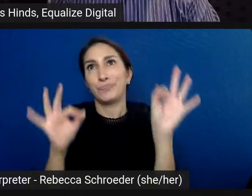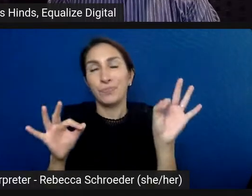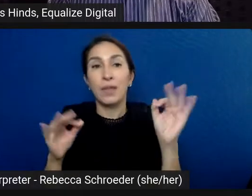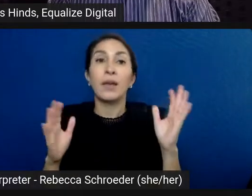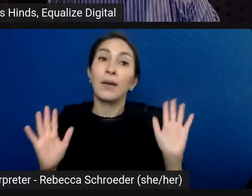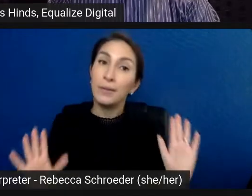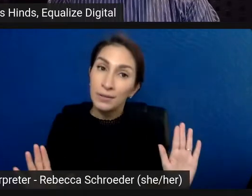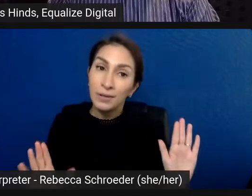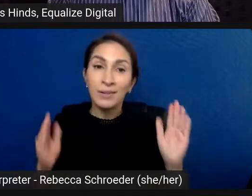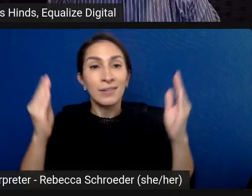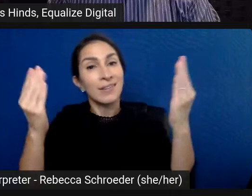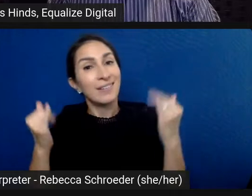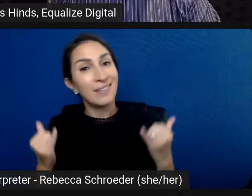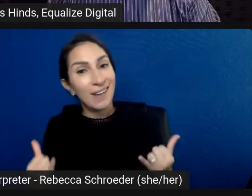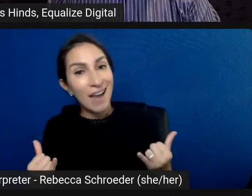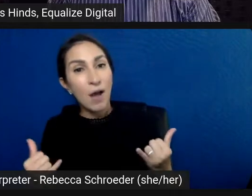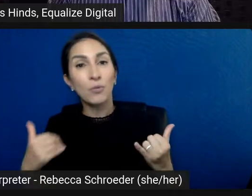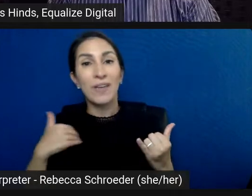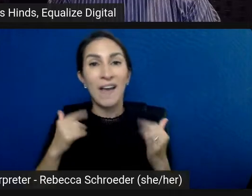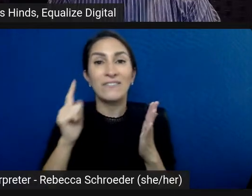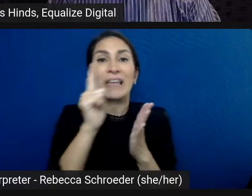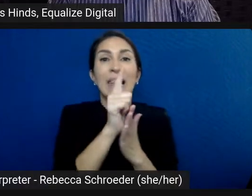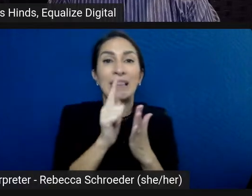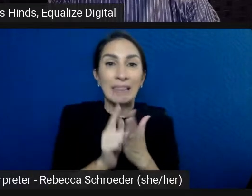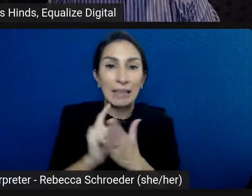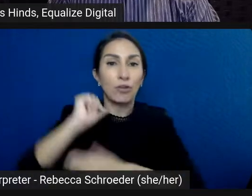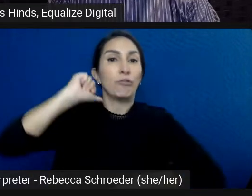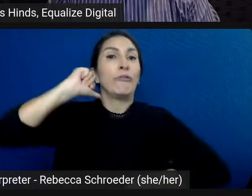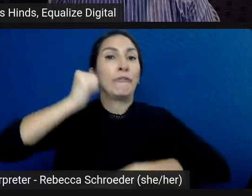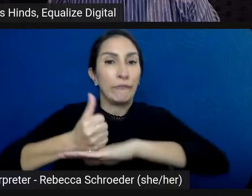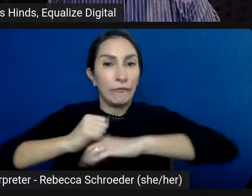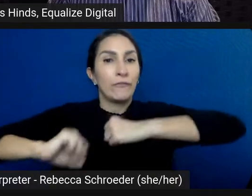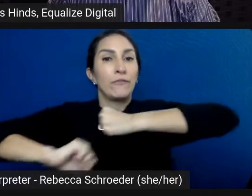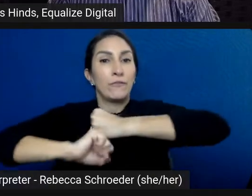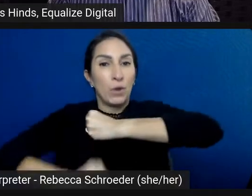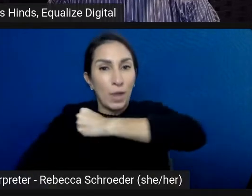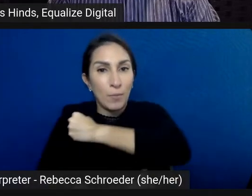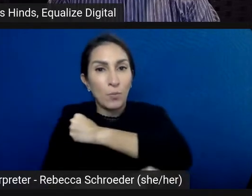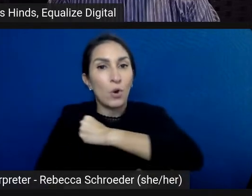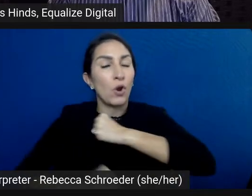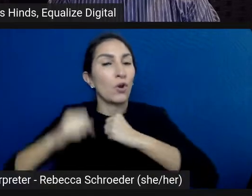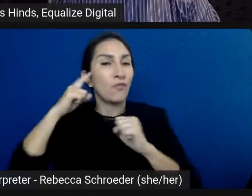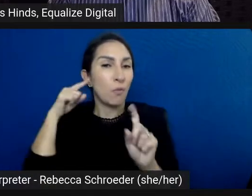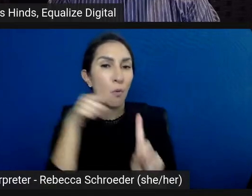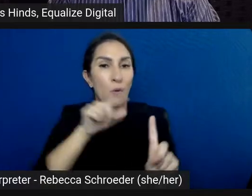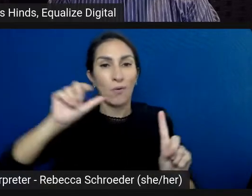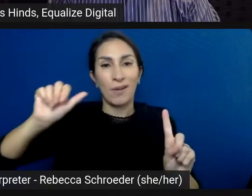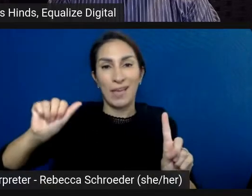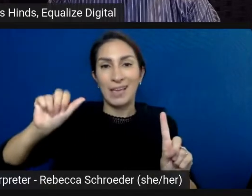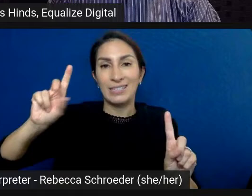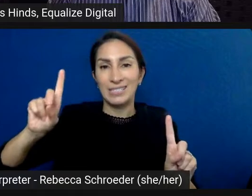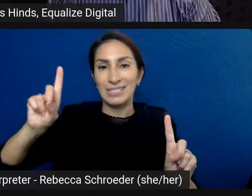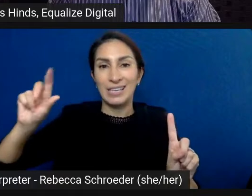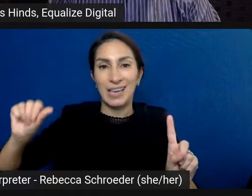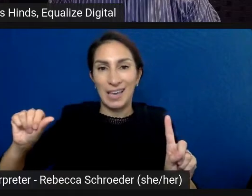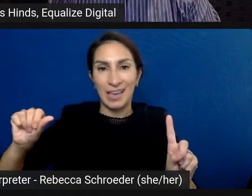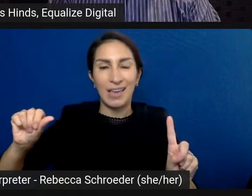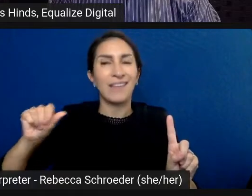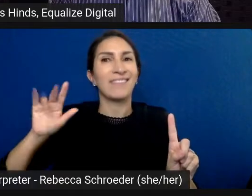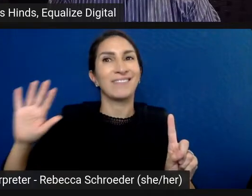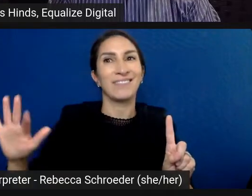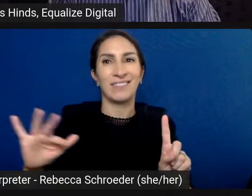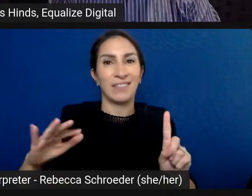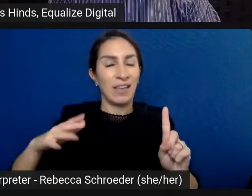actually have a legal framework around the Americans with Disabilities Act applying to websites, I